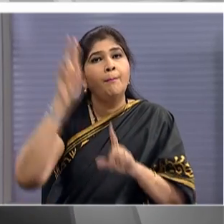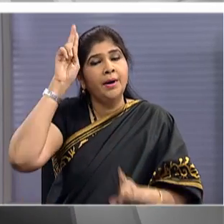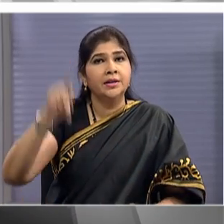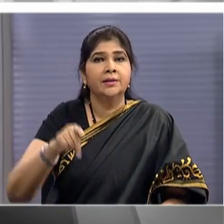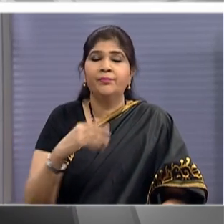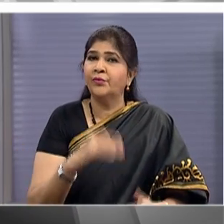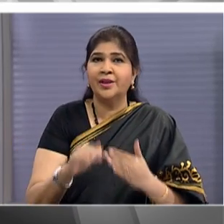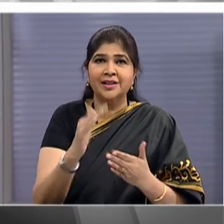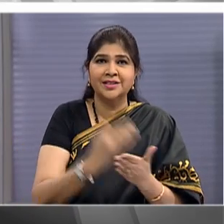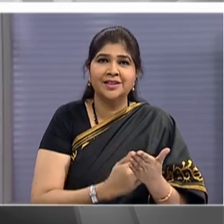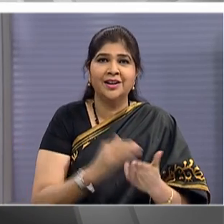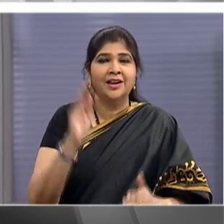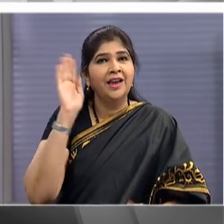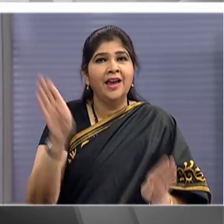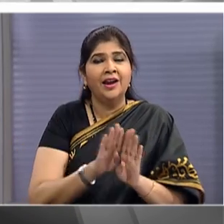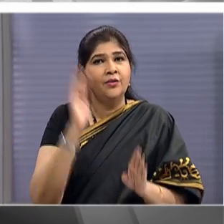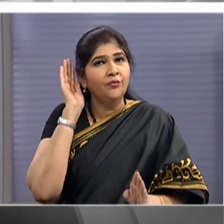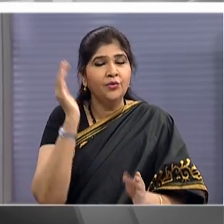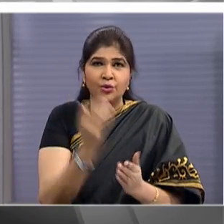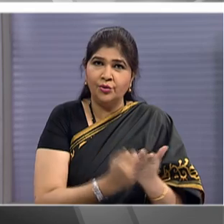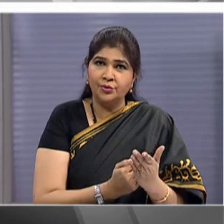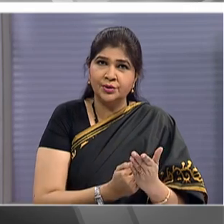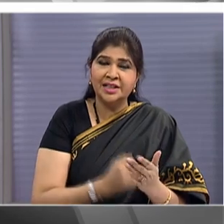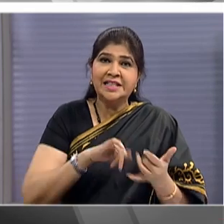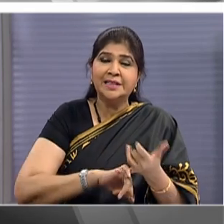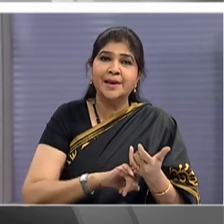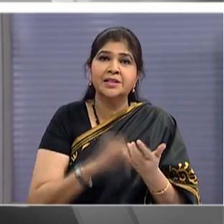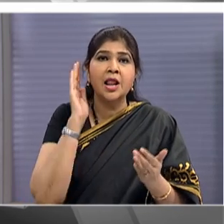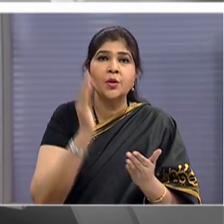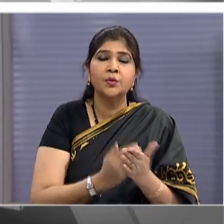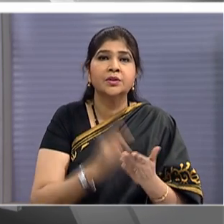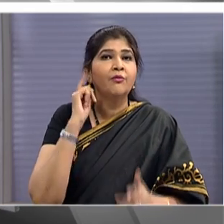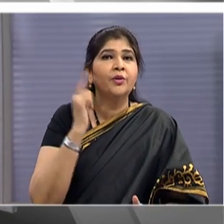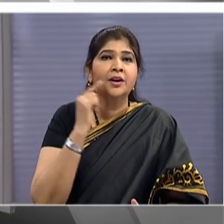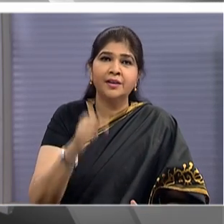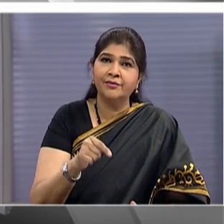Well, that brings us to the end of this edition of our special bulletin of news for the